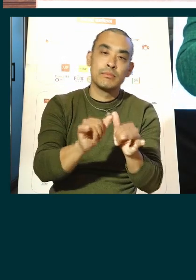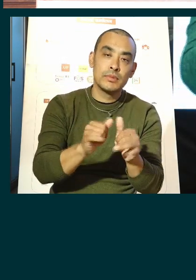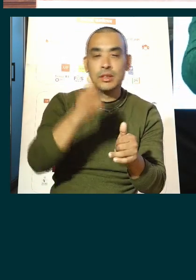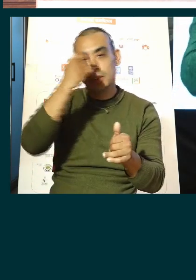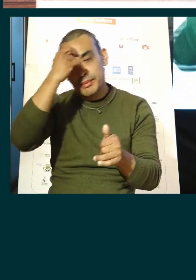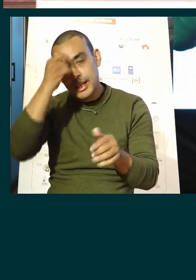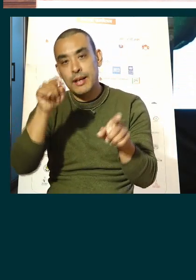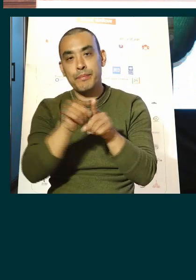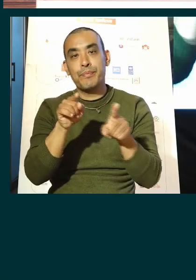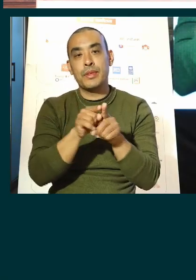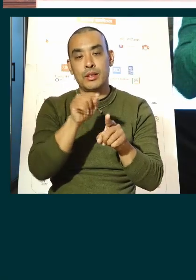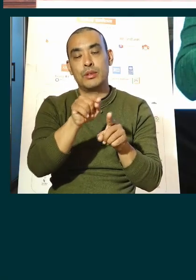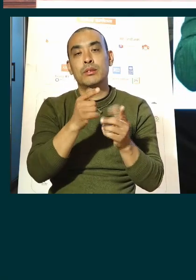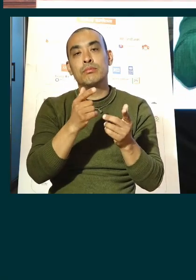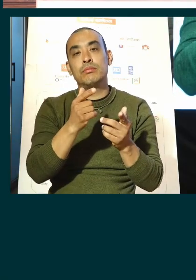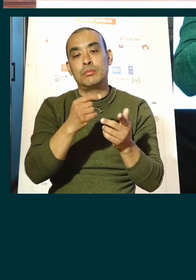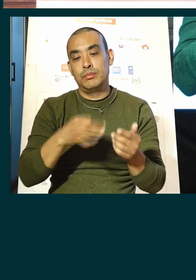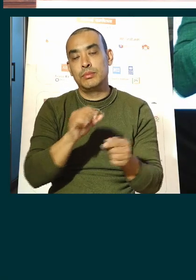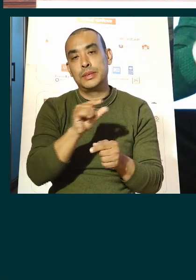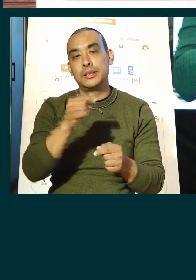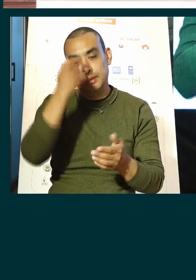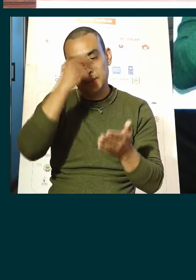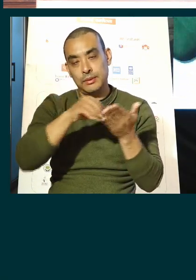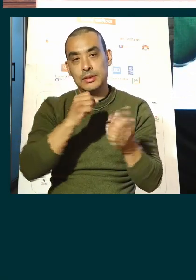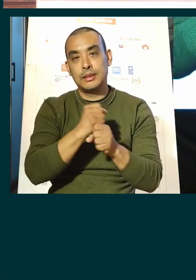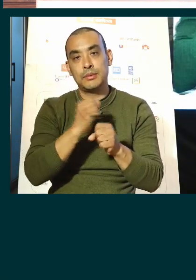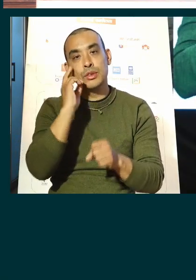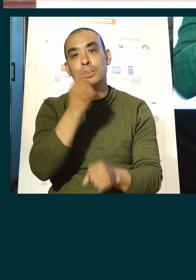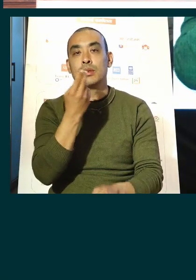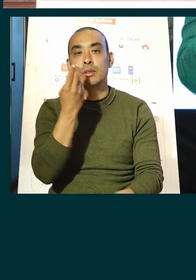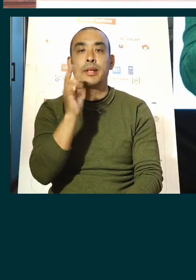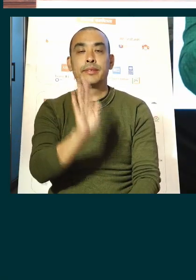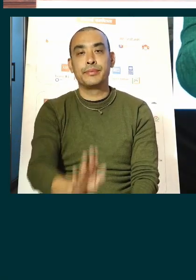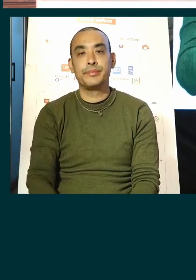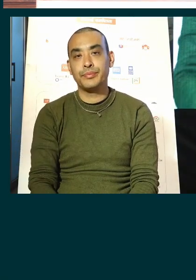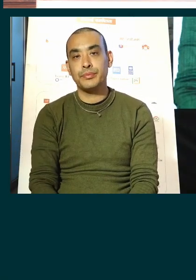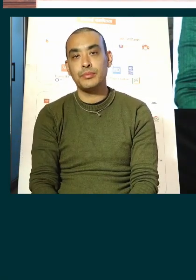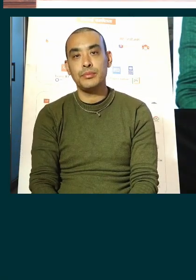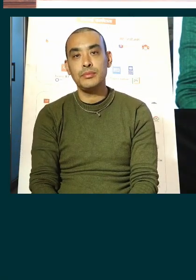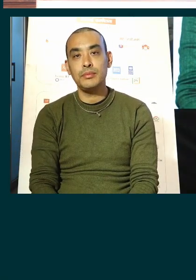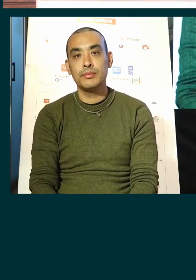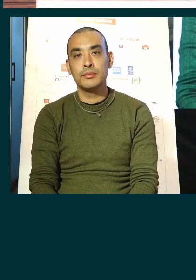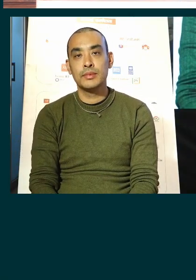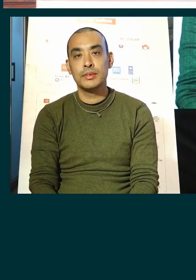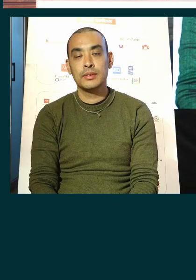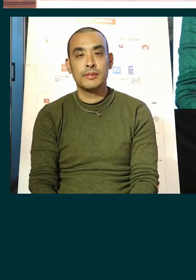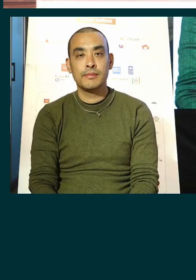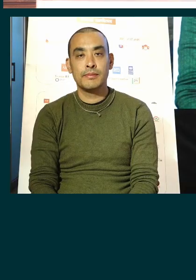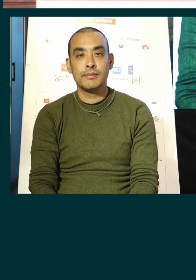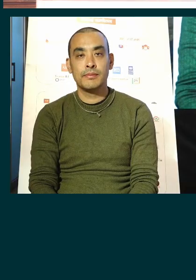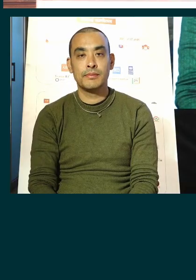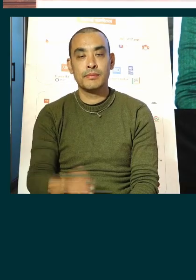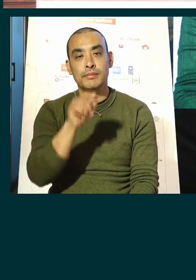stigma around this menstruation and dignified menstruation. When we talk about